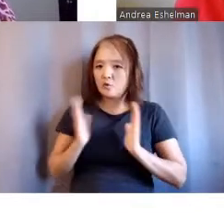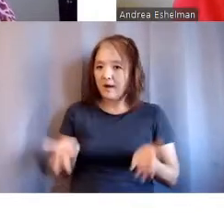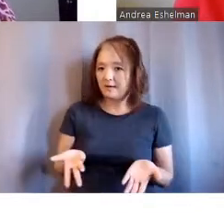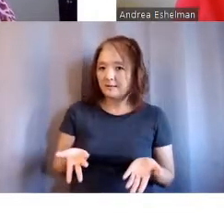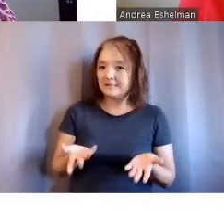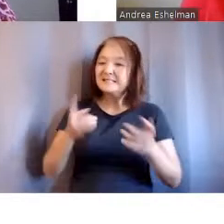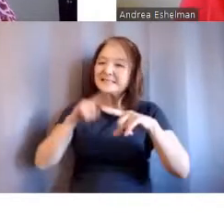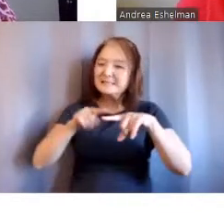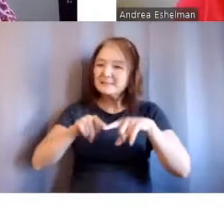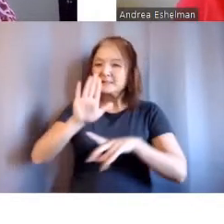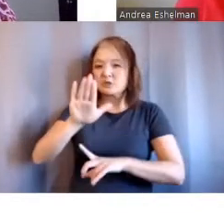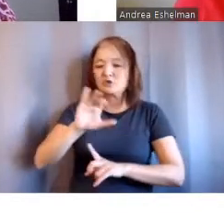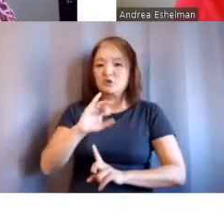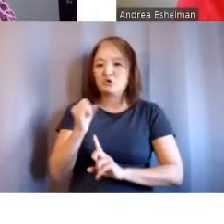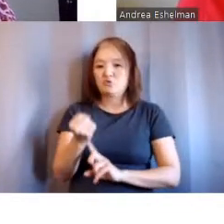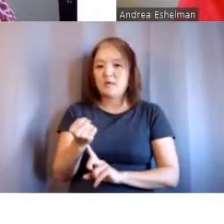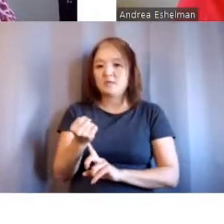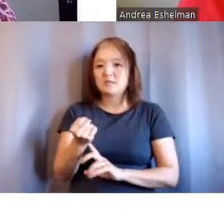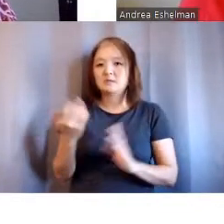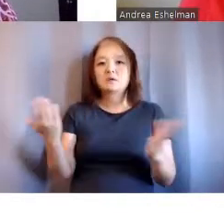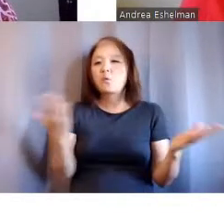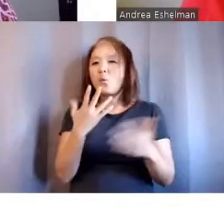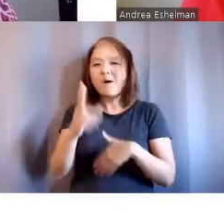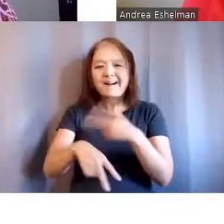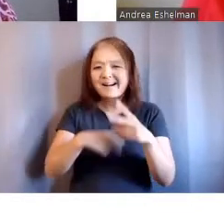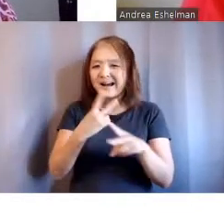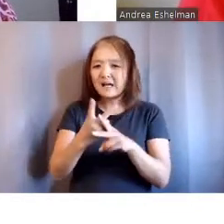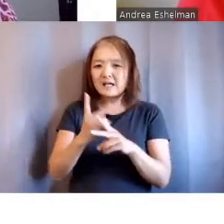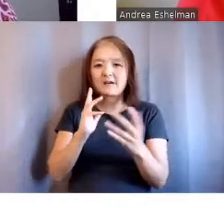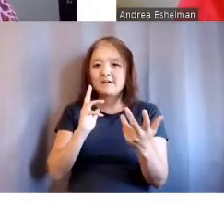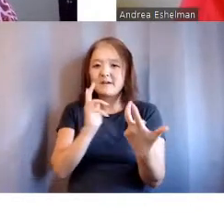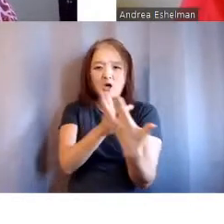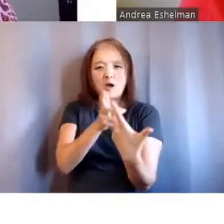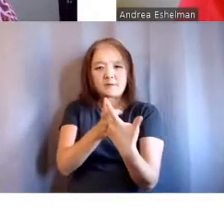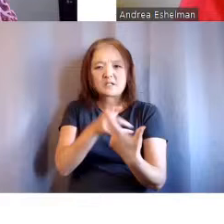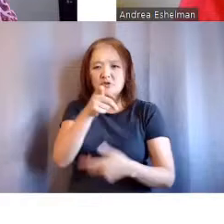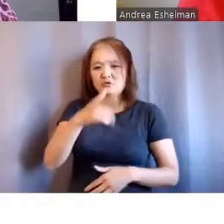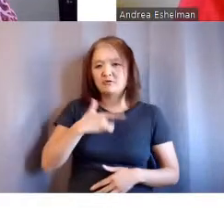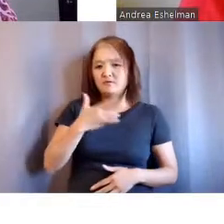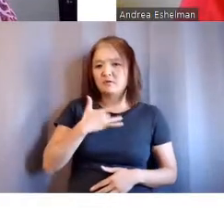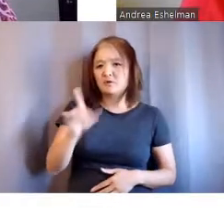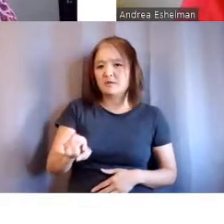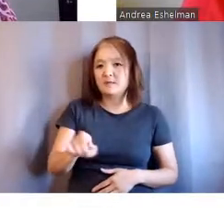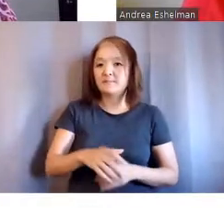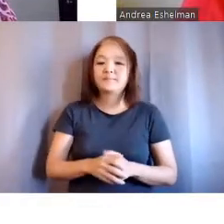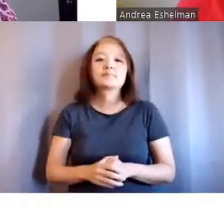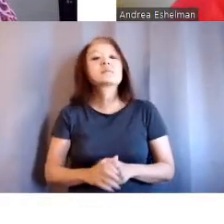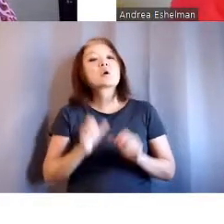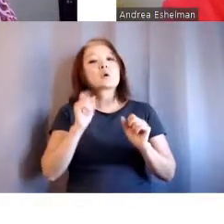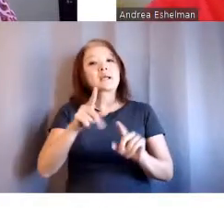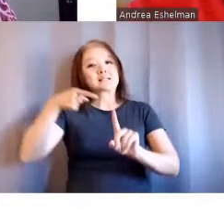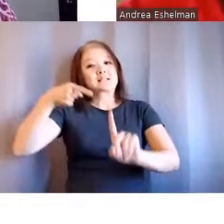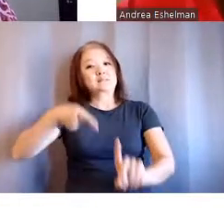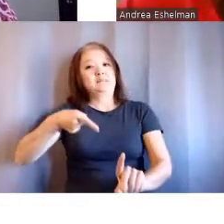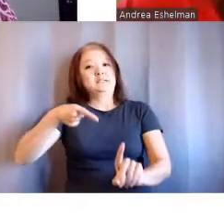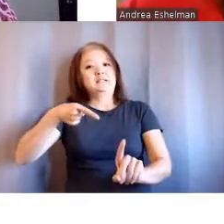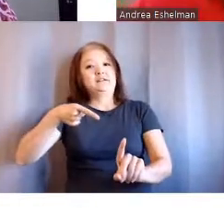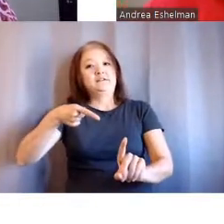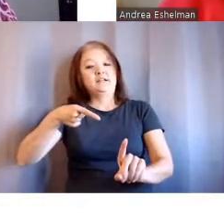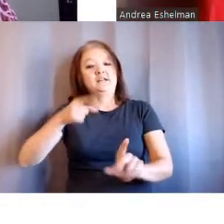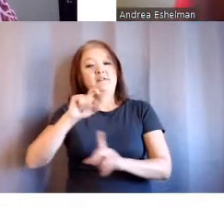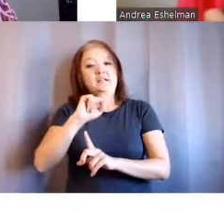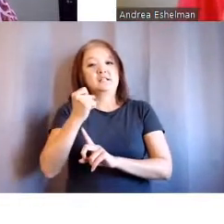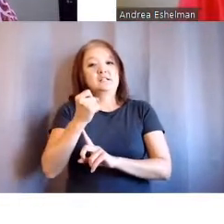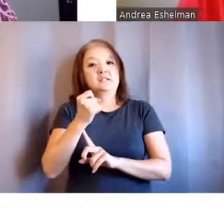your situation is and what kind of accommodation you believe you need. Well, here's a specific condition.